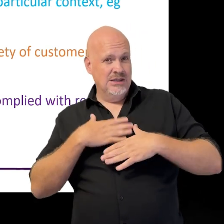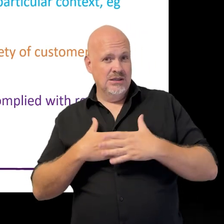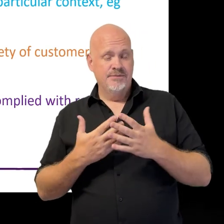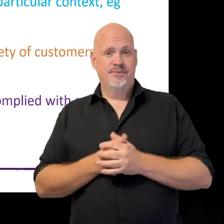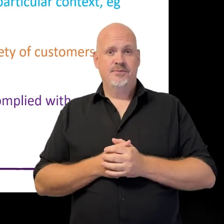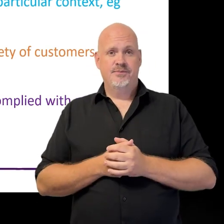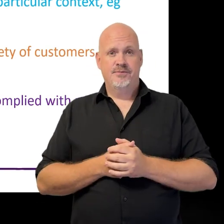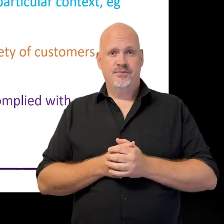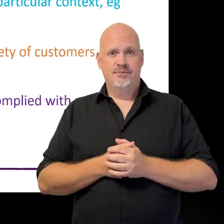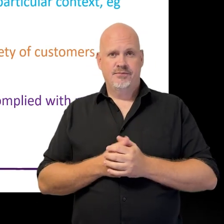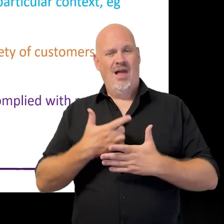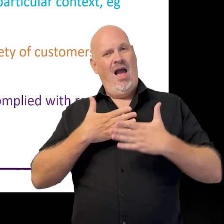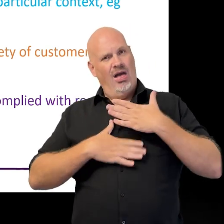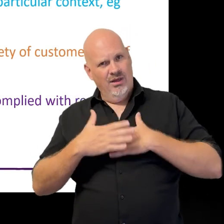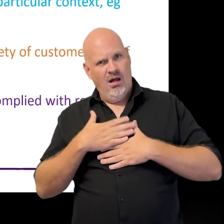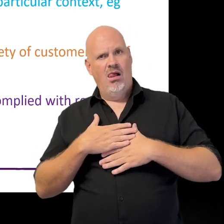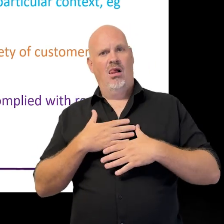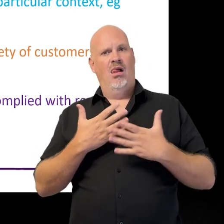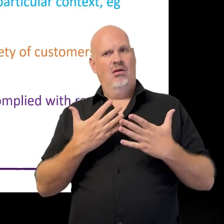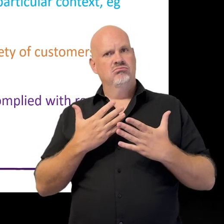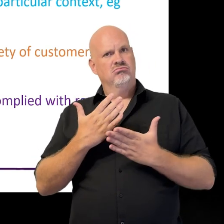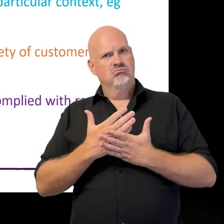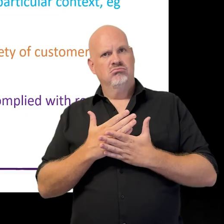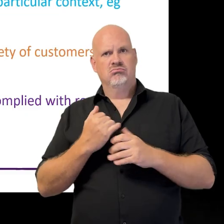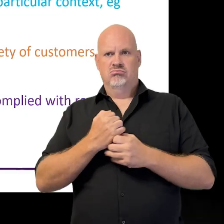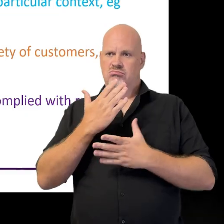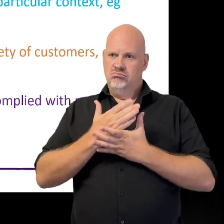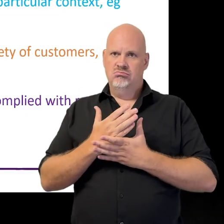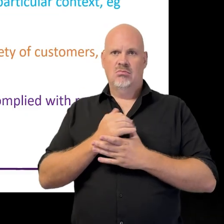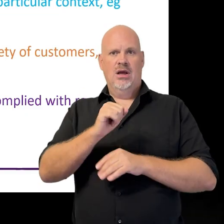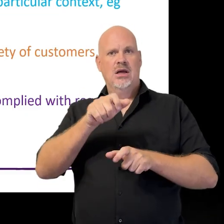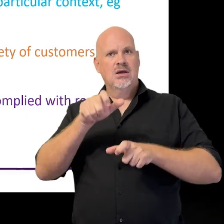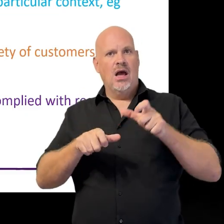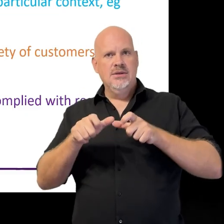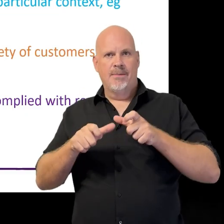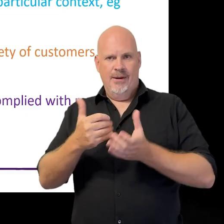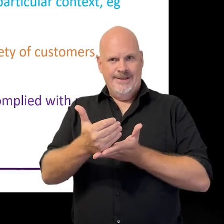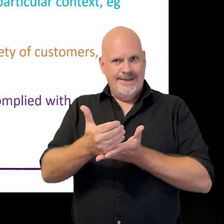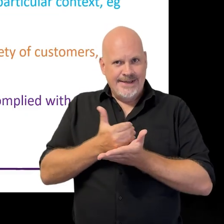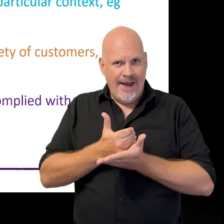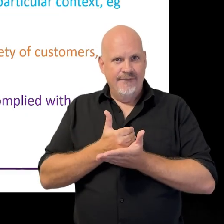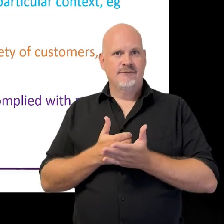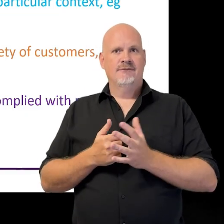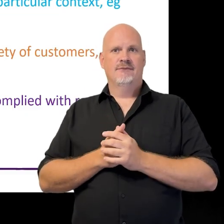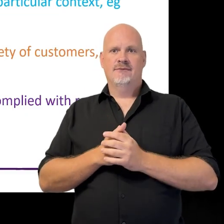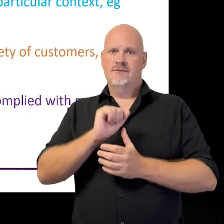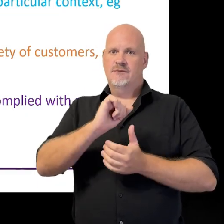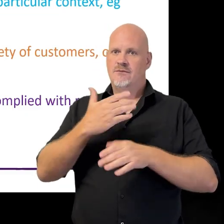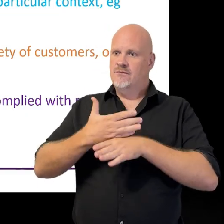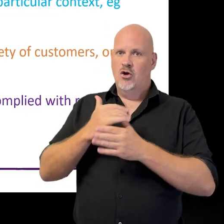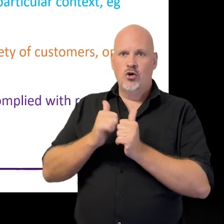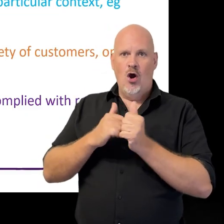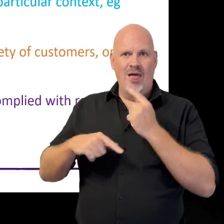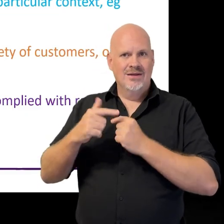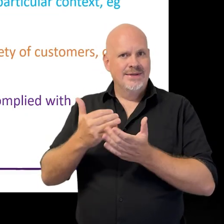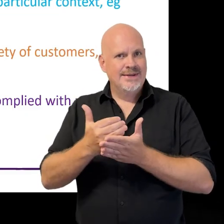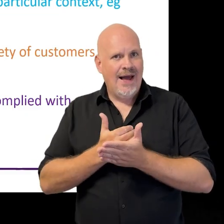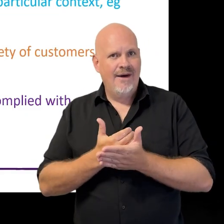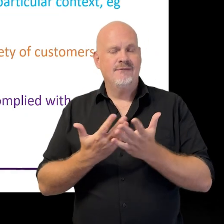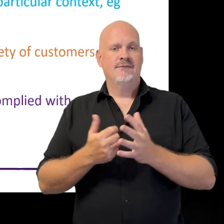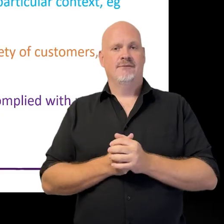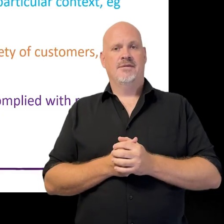professional practice in our role. So it may be that you have upheld equality in some context. It might be